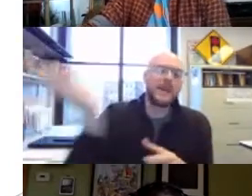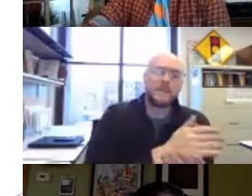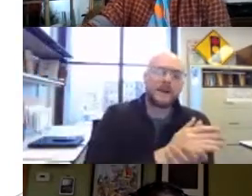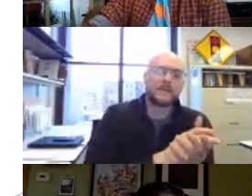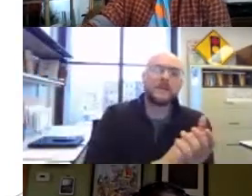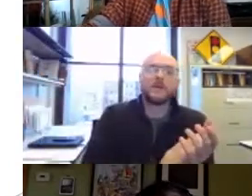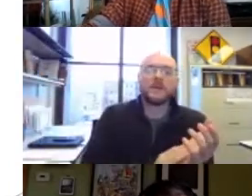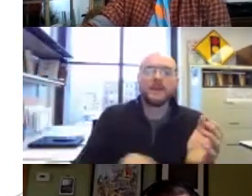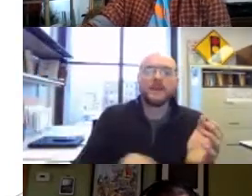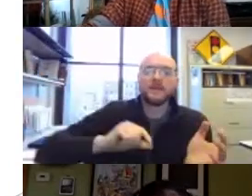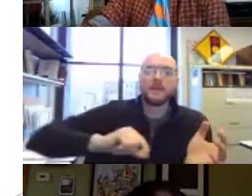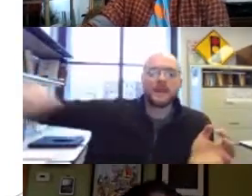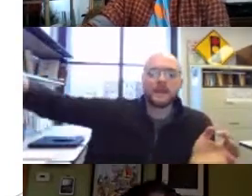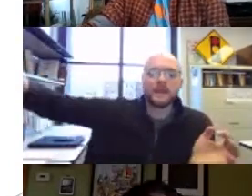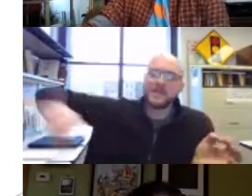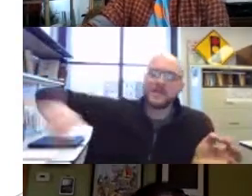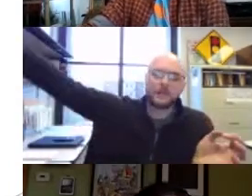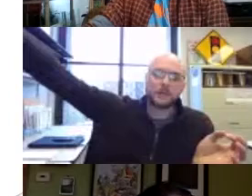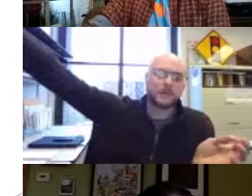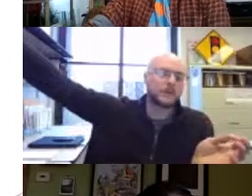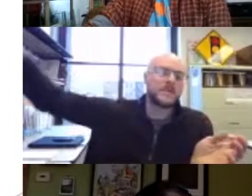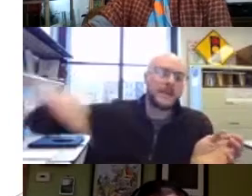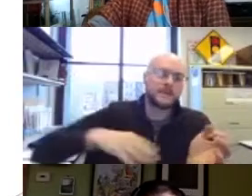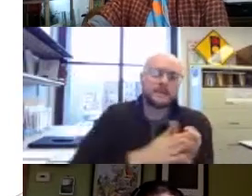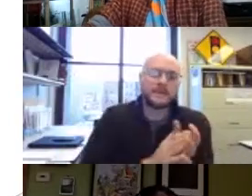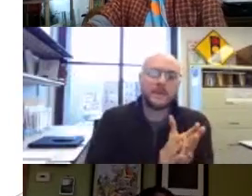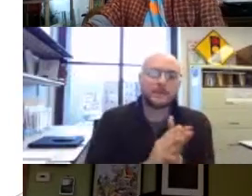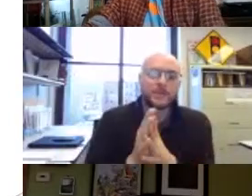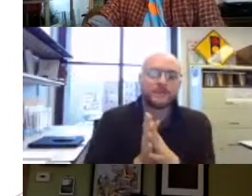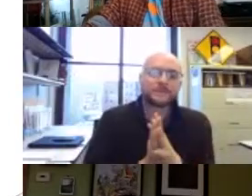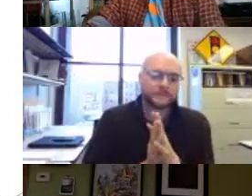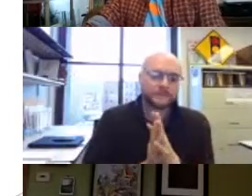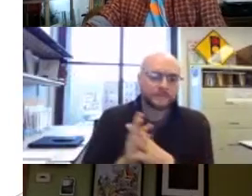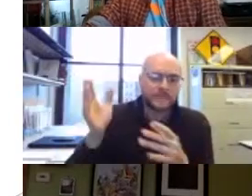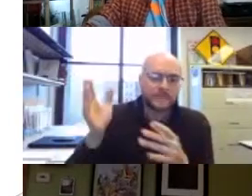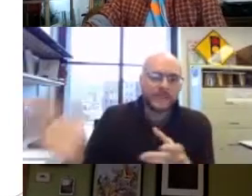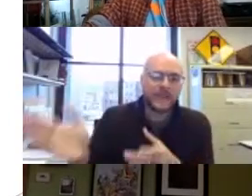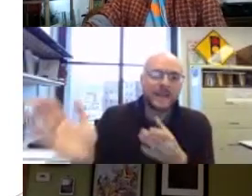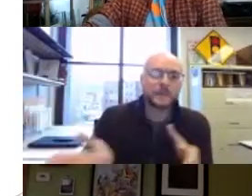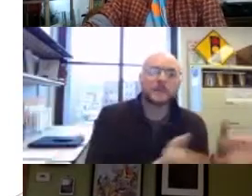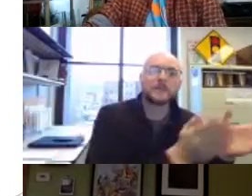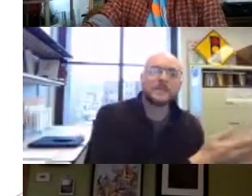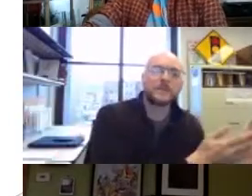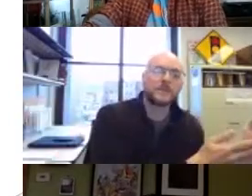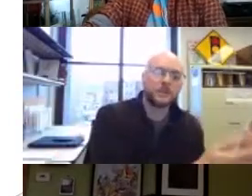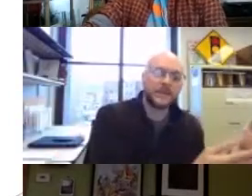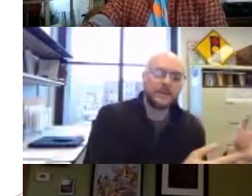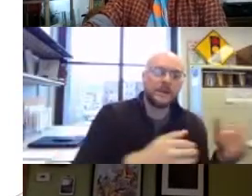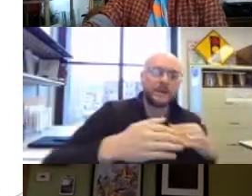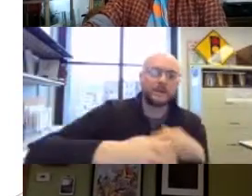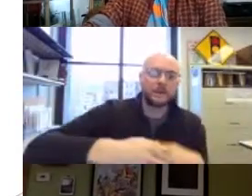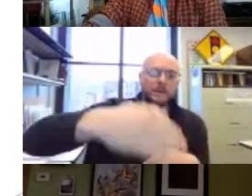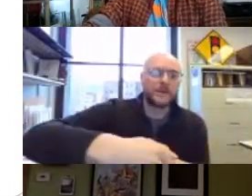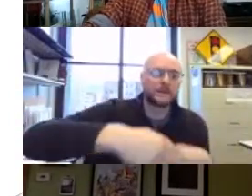lane going outbound with a dedicated bike lane climbing that little hill towards the end, eastbound direction. And as we progress along the